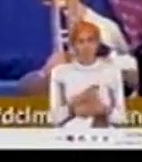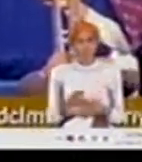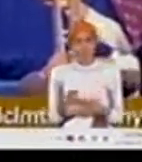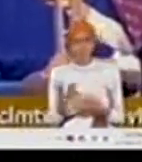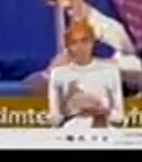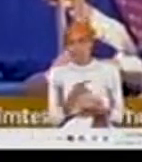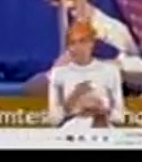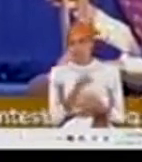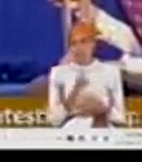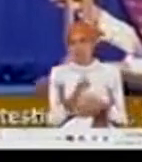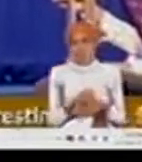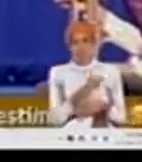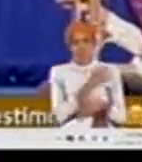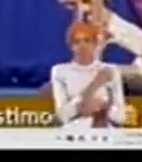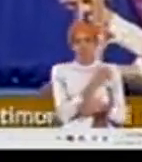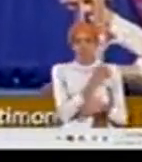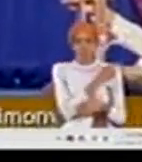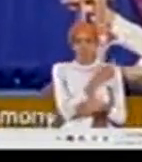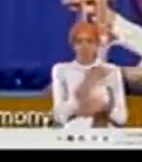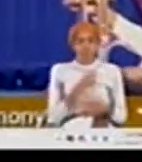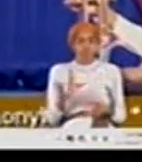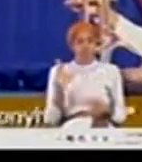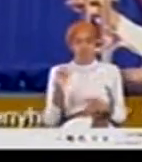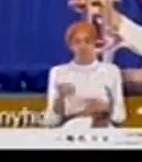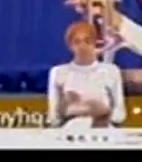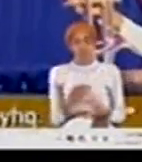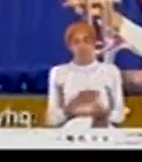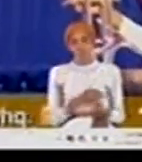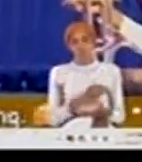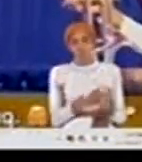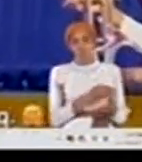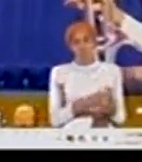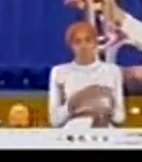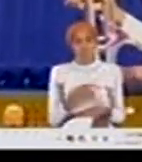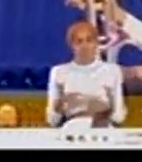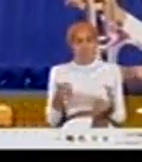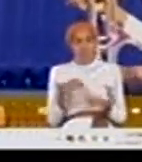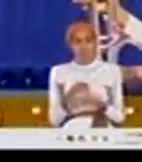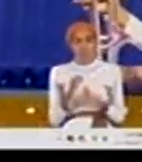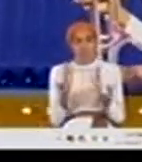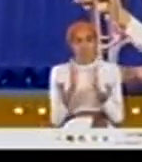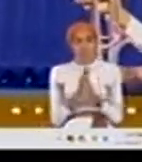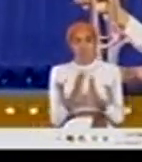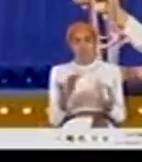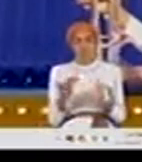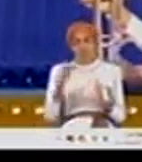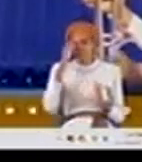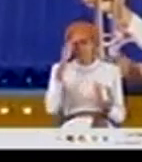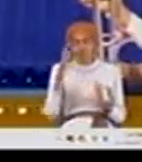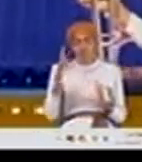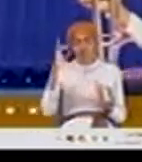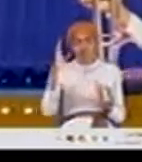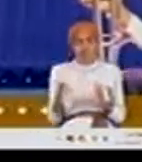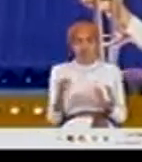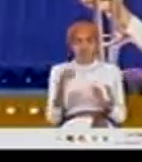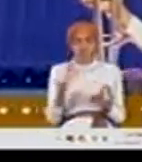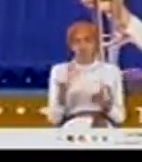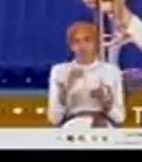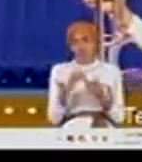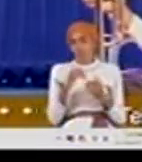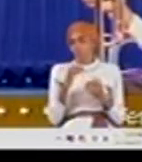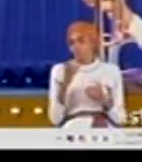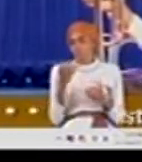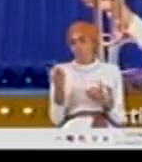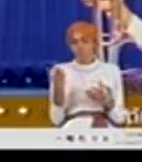for healing but to no avail but at the of the man of God this evening he receive his healing let us hear